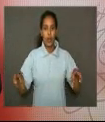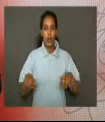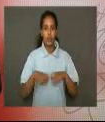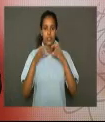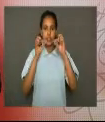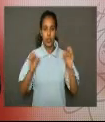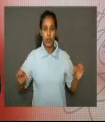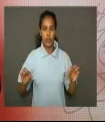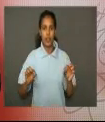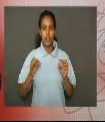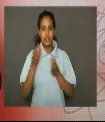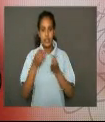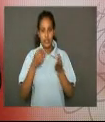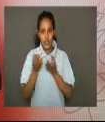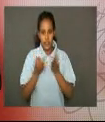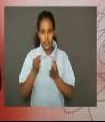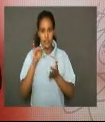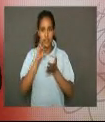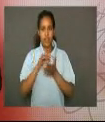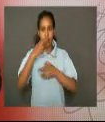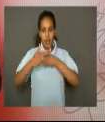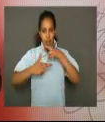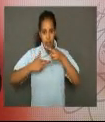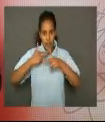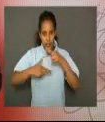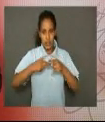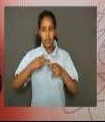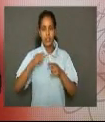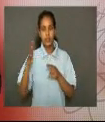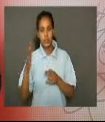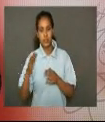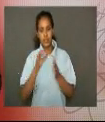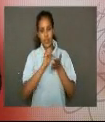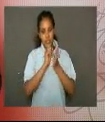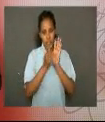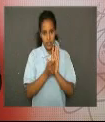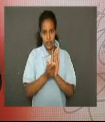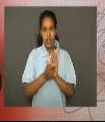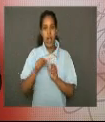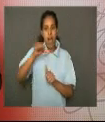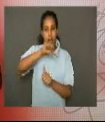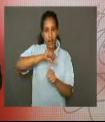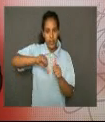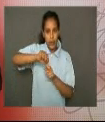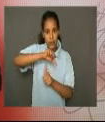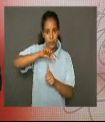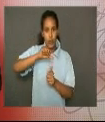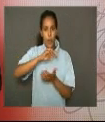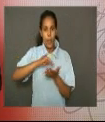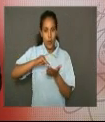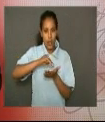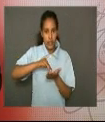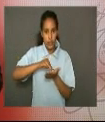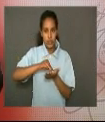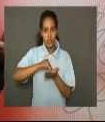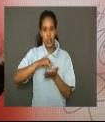Collision theory states that reacting species, such as atoms,